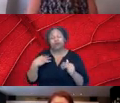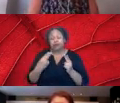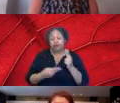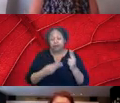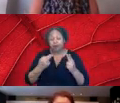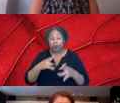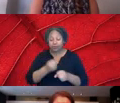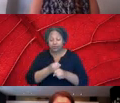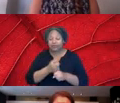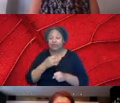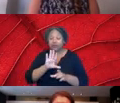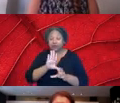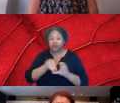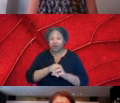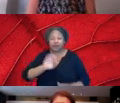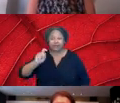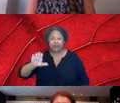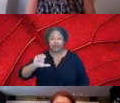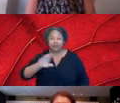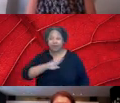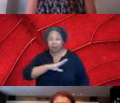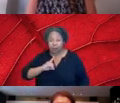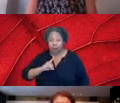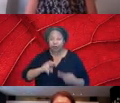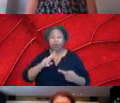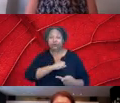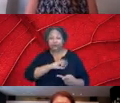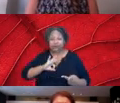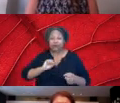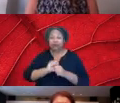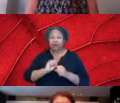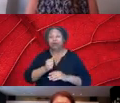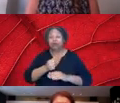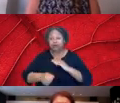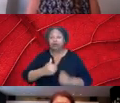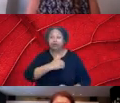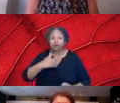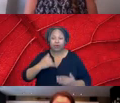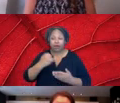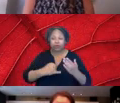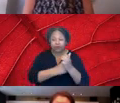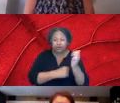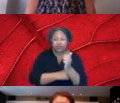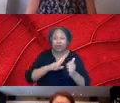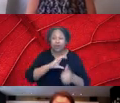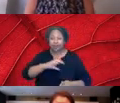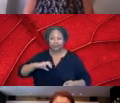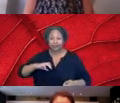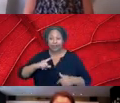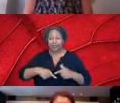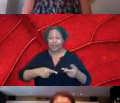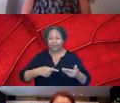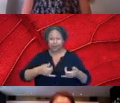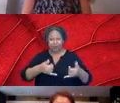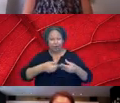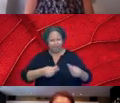while serving as an executive board member or staff of the foundation or the council. We can't go giving an award to ourselves now, can we? I don't think that